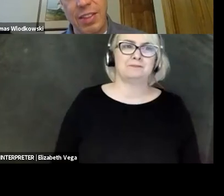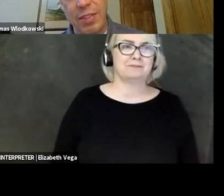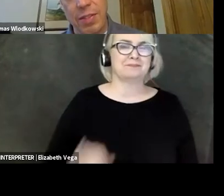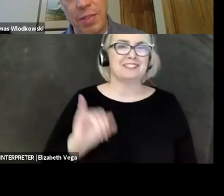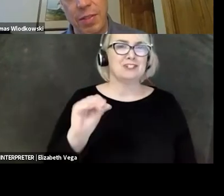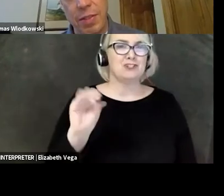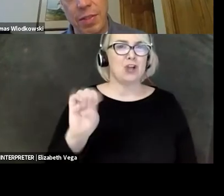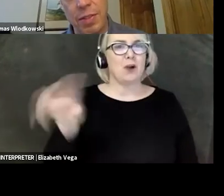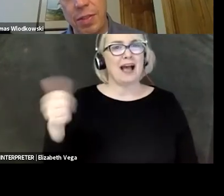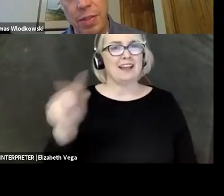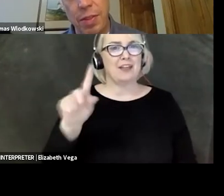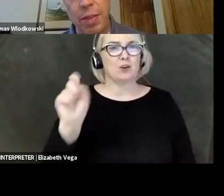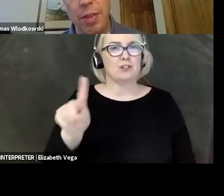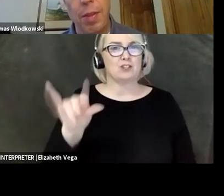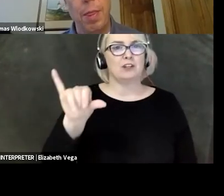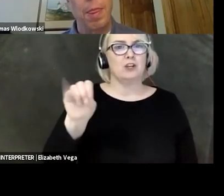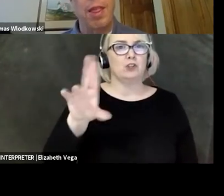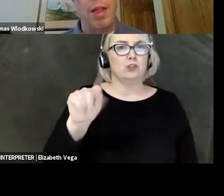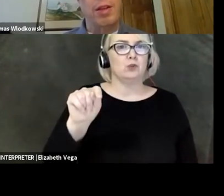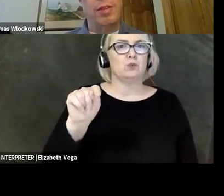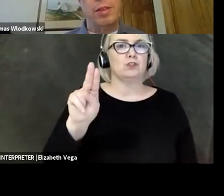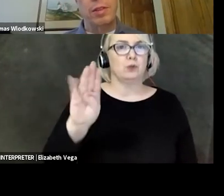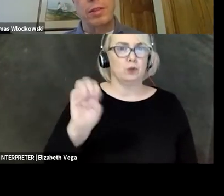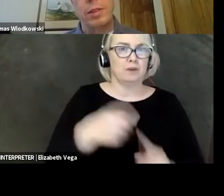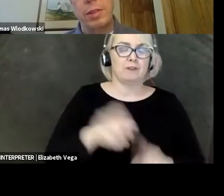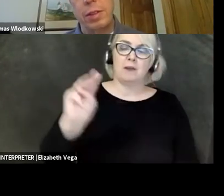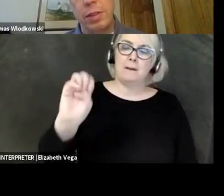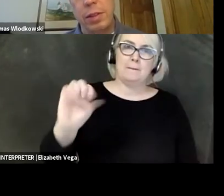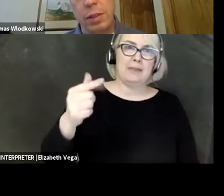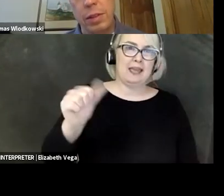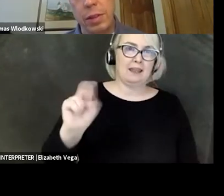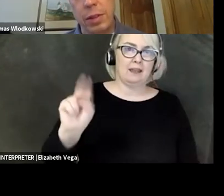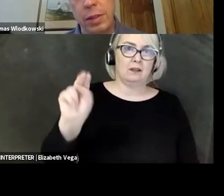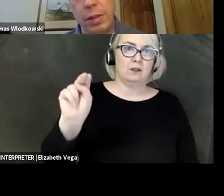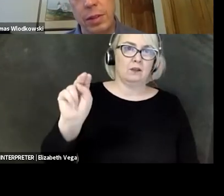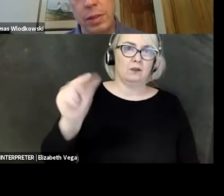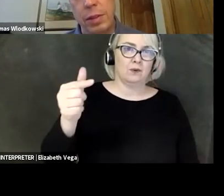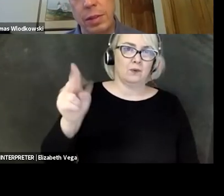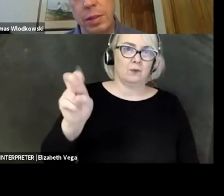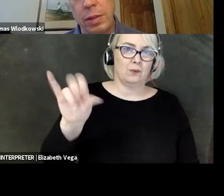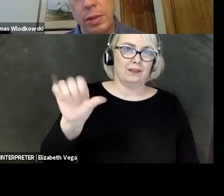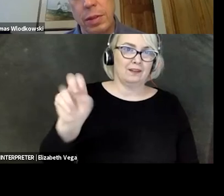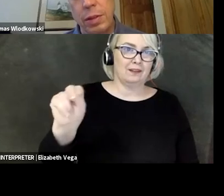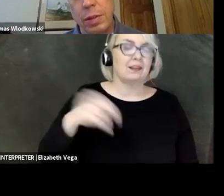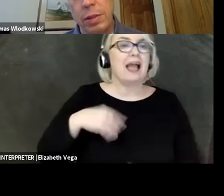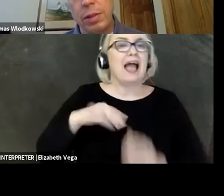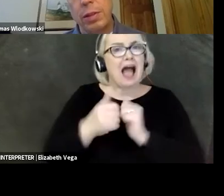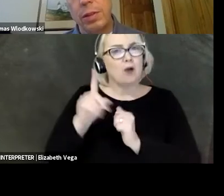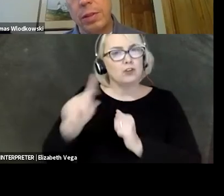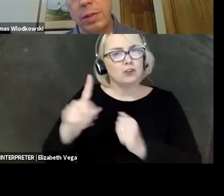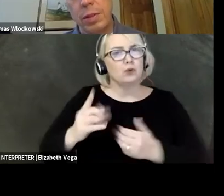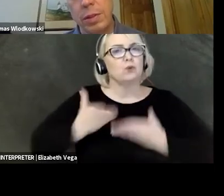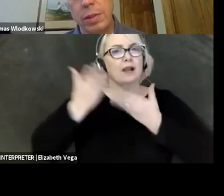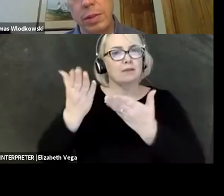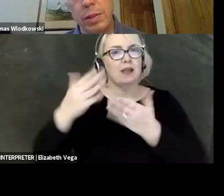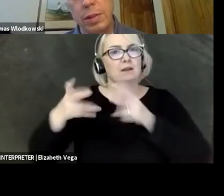on YouTube from Megan Nguyen. Hopefully I got the name right there. How do you recommend posting audio descriptions on YouTube videos? Do we